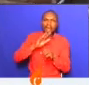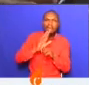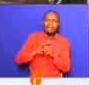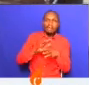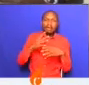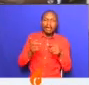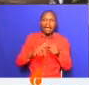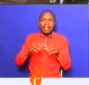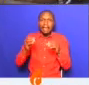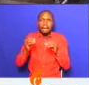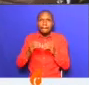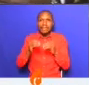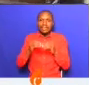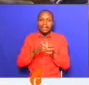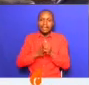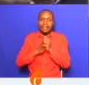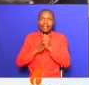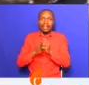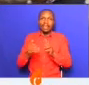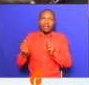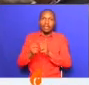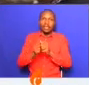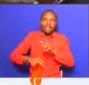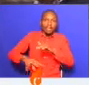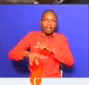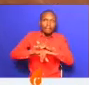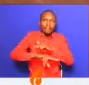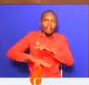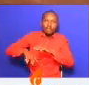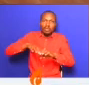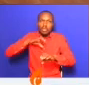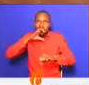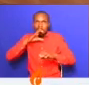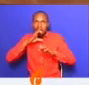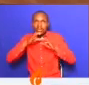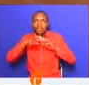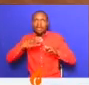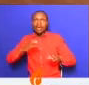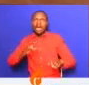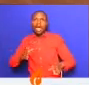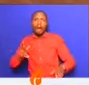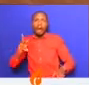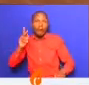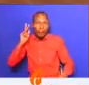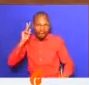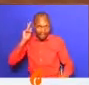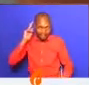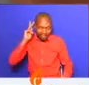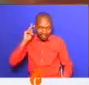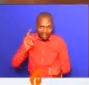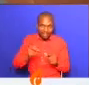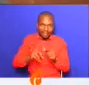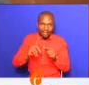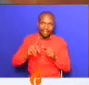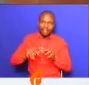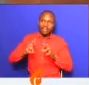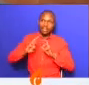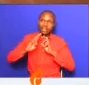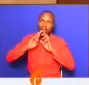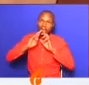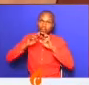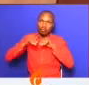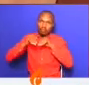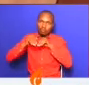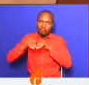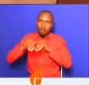Kenya rakabagekora wono mokonyi wo monogali kurwa se county ya Kisii Jacob Barongo Bagaka roboti oregani go rwa bwati we